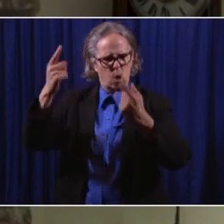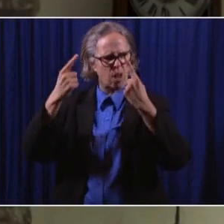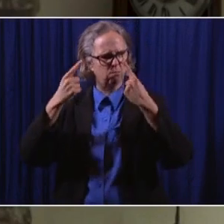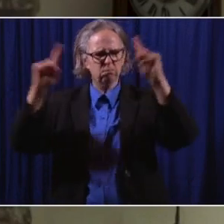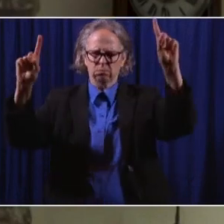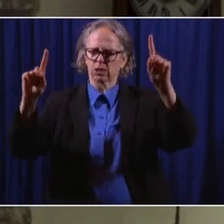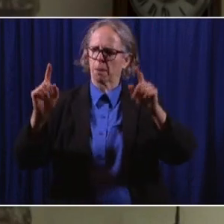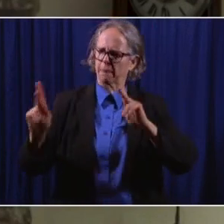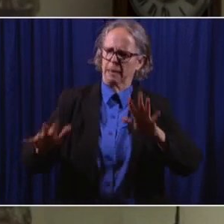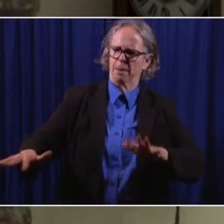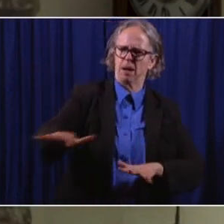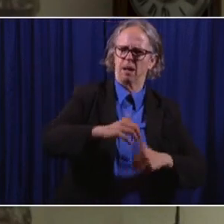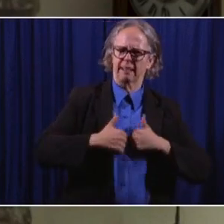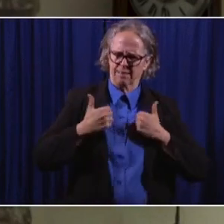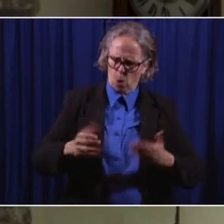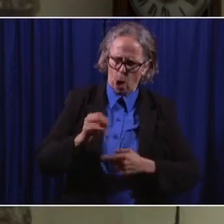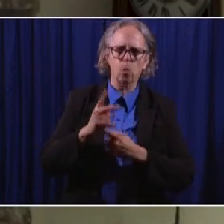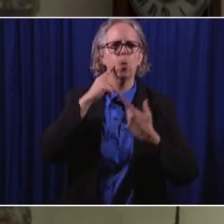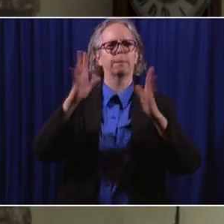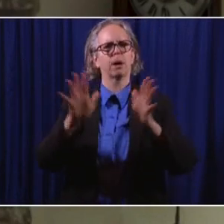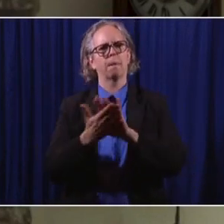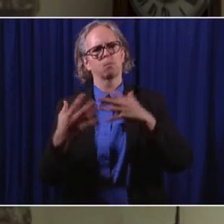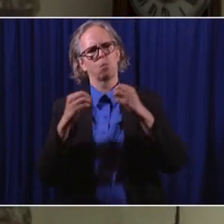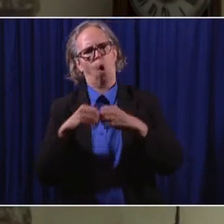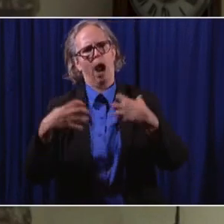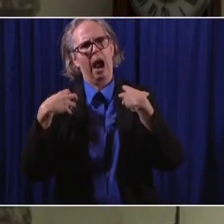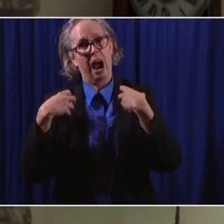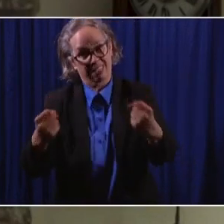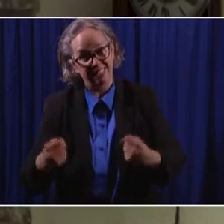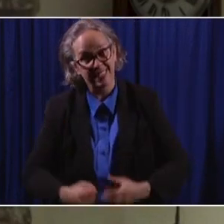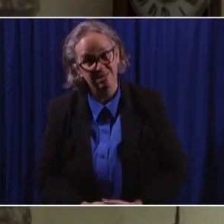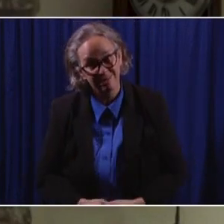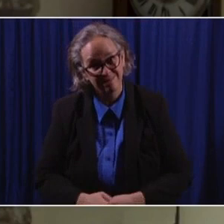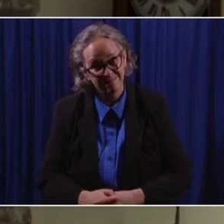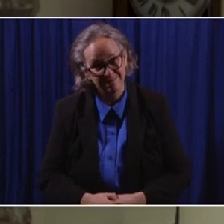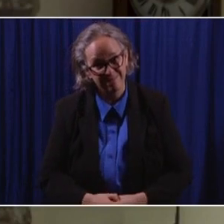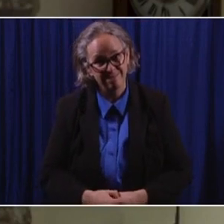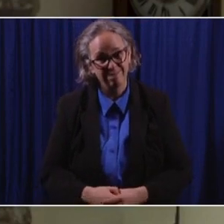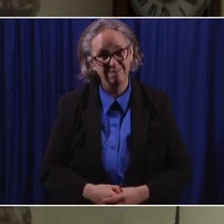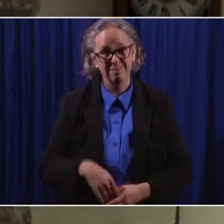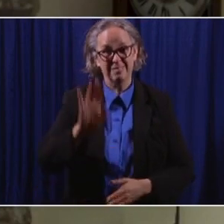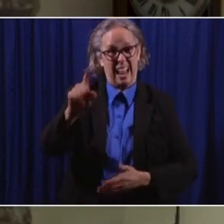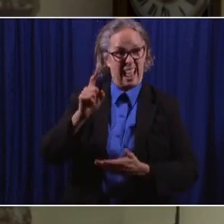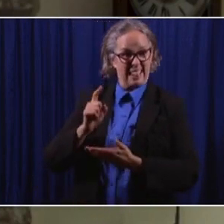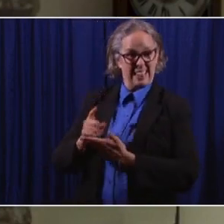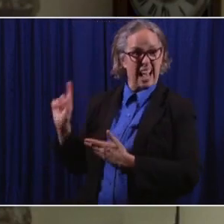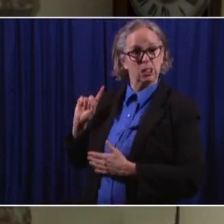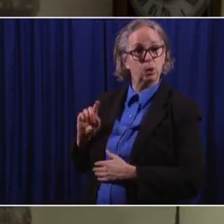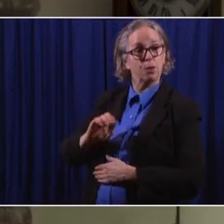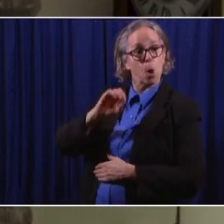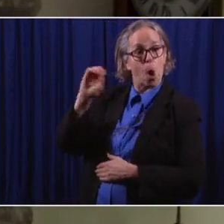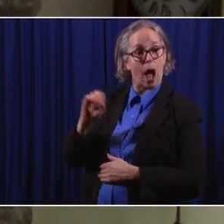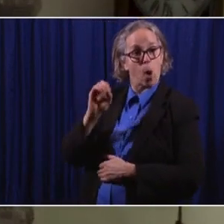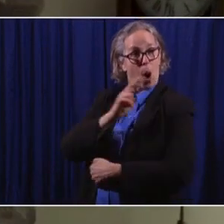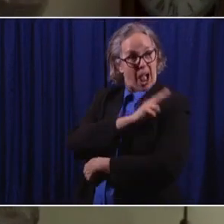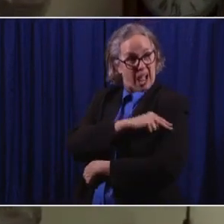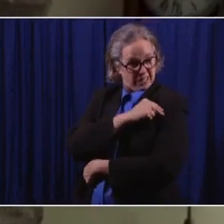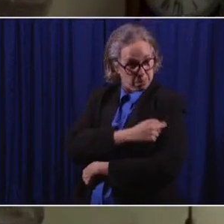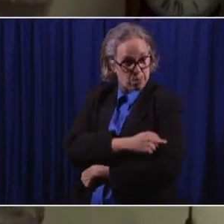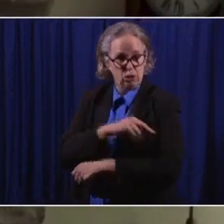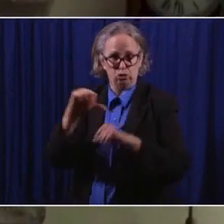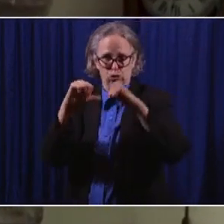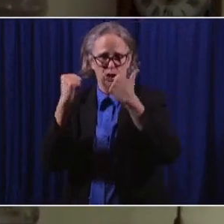Last week, the Ohio Hospital Association launched a new public awareness ad campaign, encouraging Ohioans